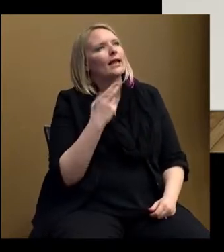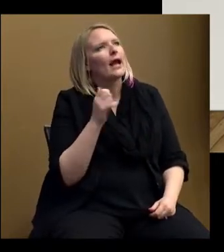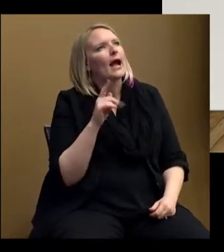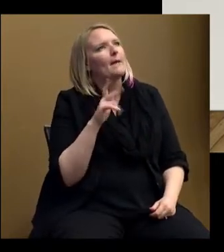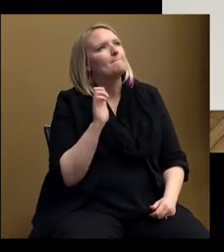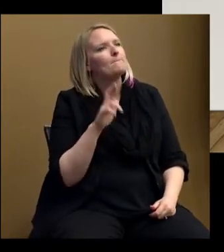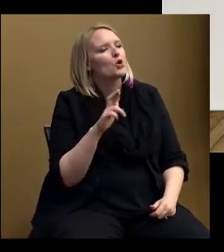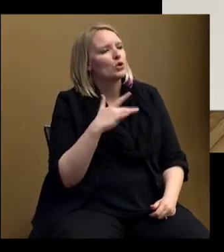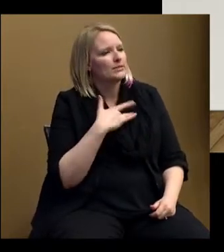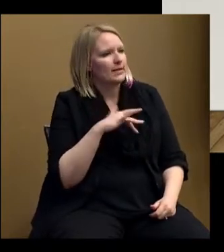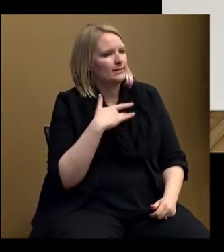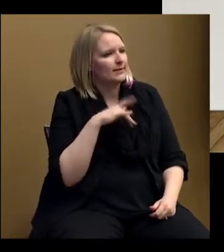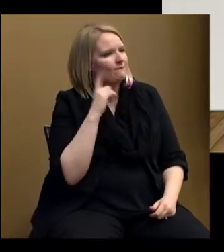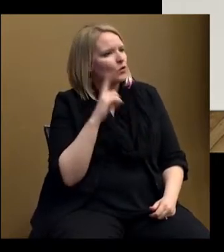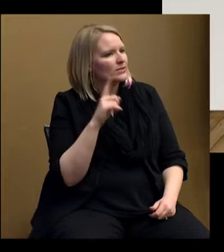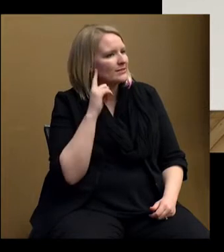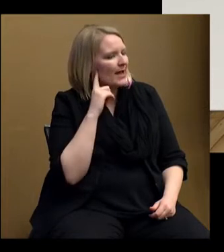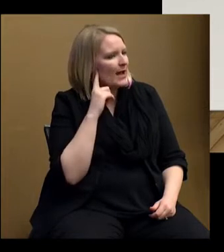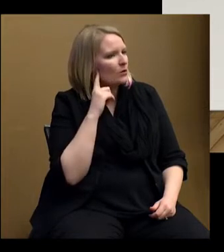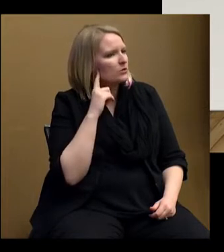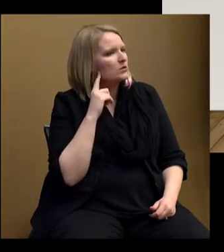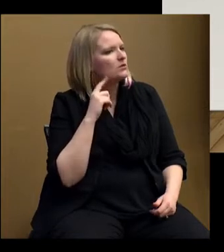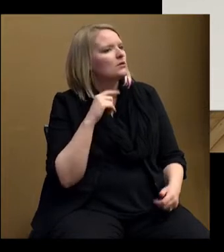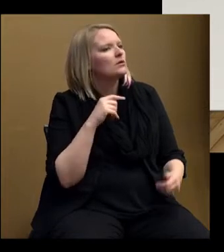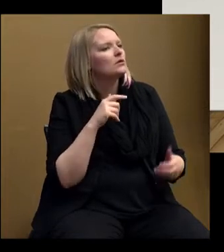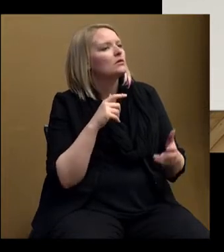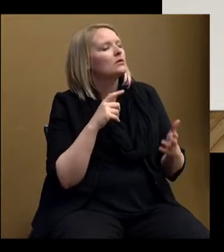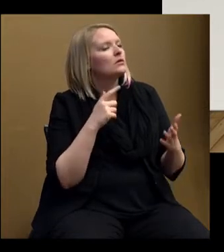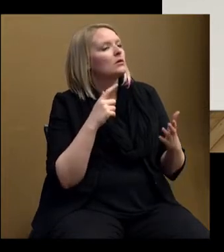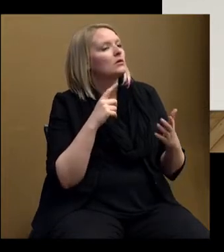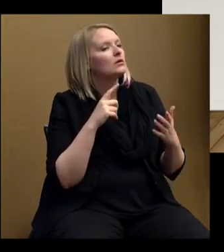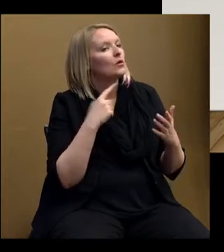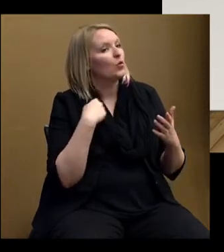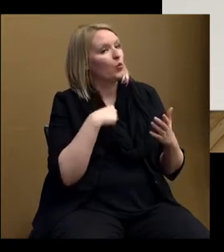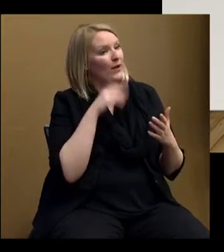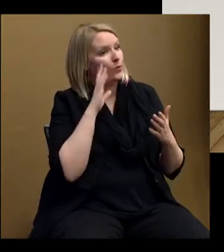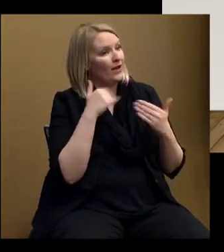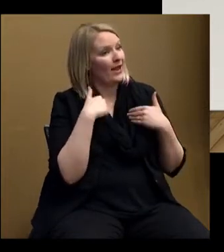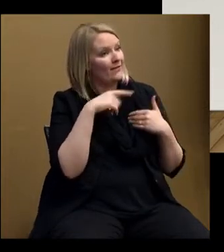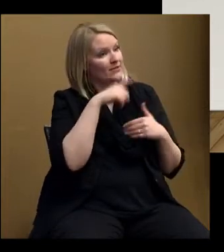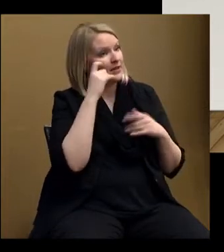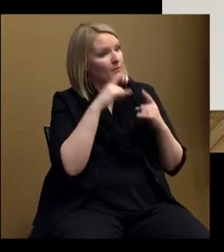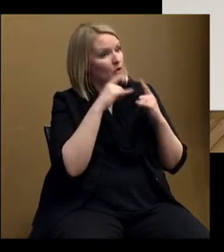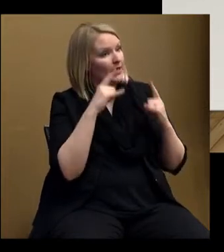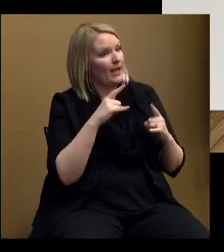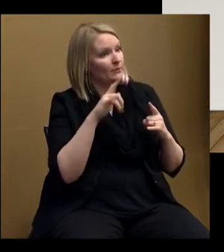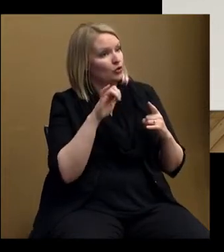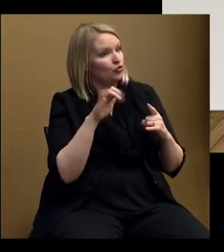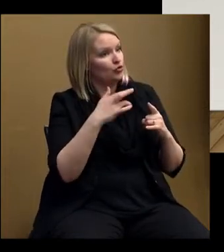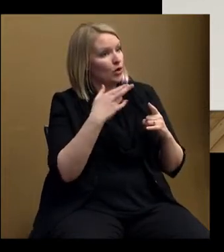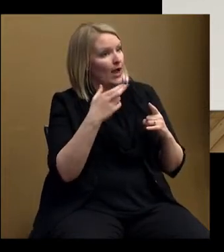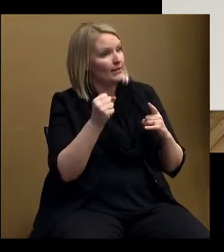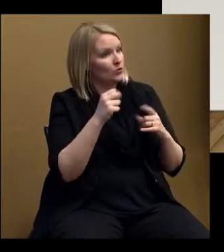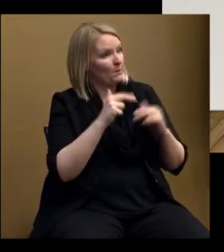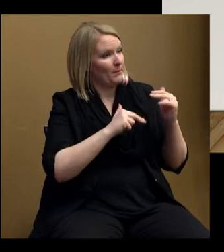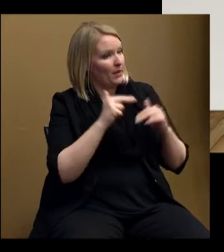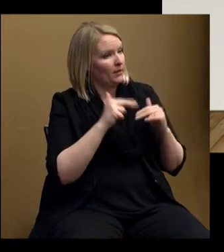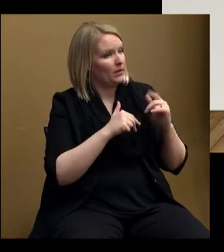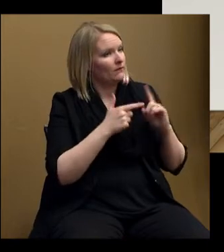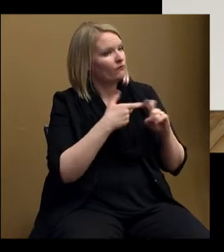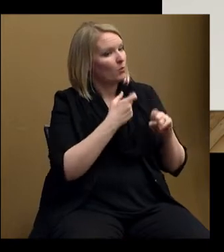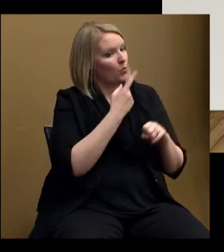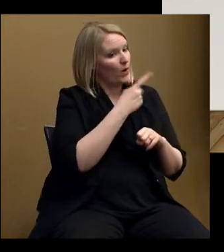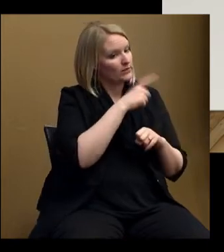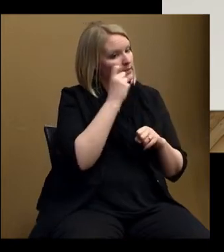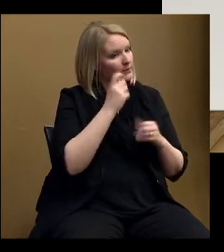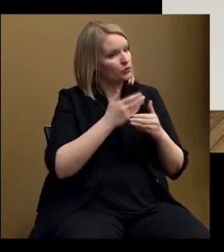hypersensitive to sounds, so much so that we would have our summer camp in a junior high building, and from one summer